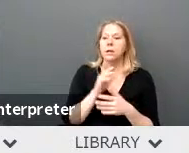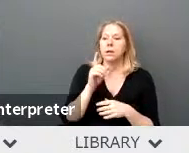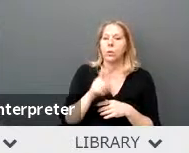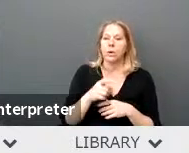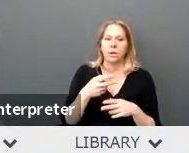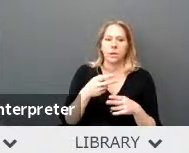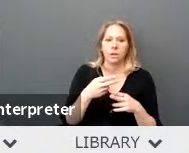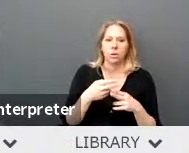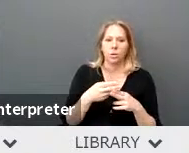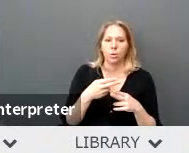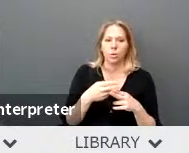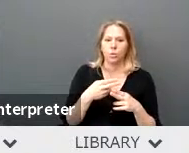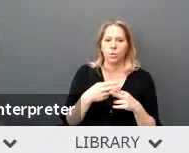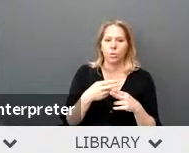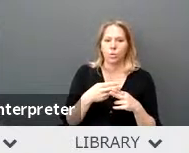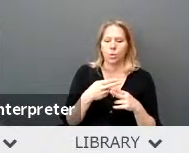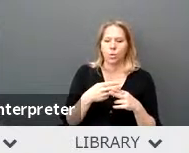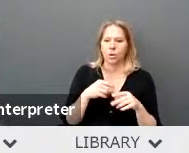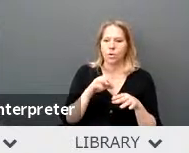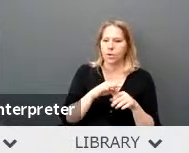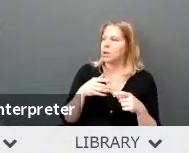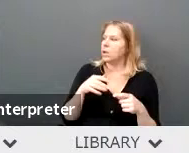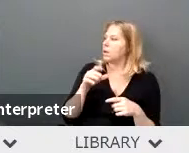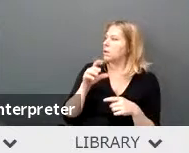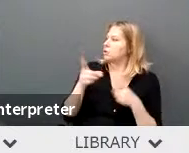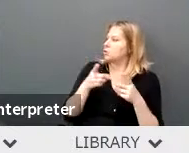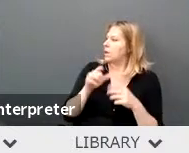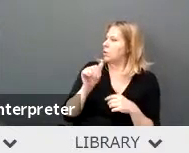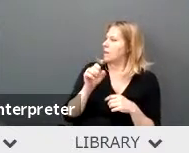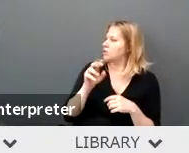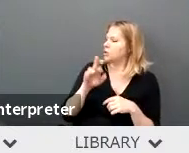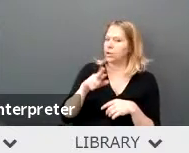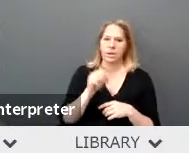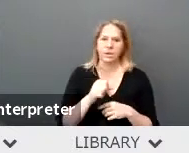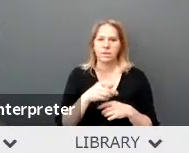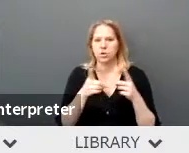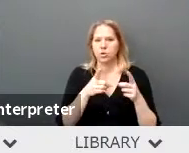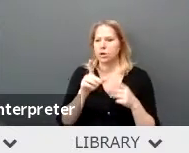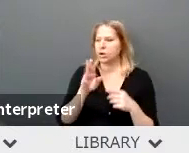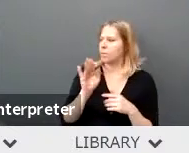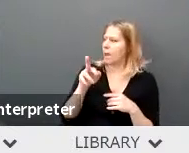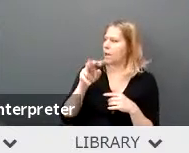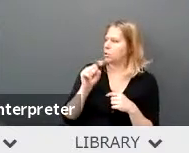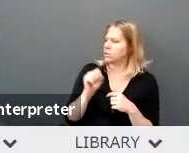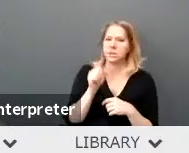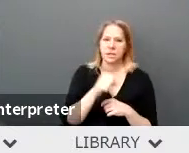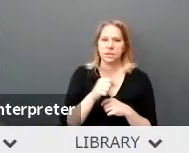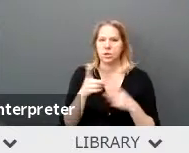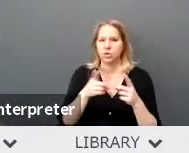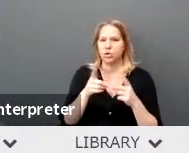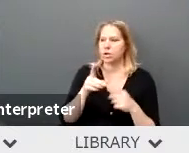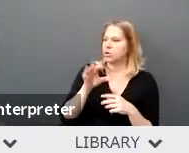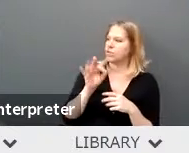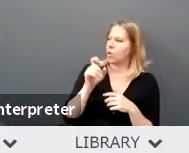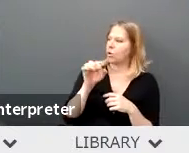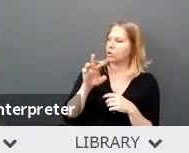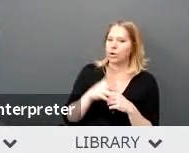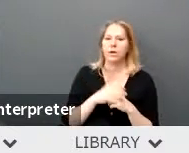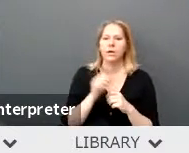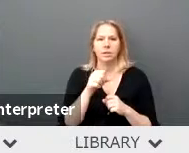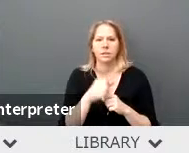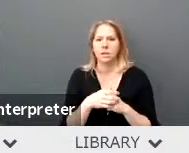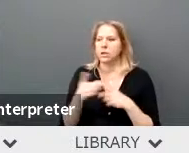We need a roll call vote on this one. Director Asner, Yes. Director Byers. Yes. Director Faulkner,